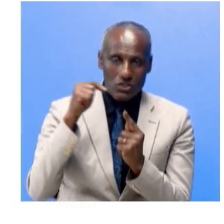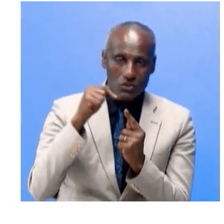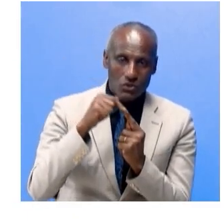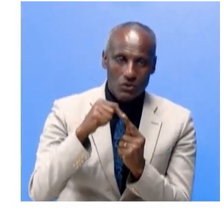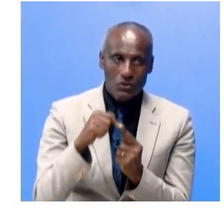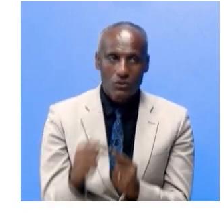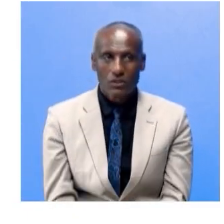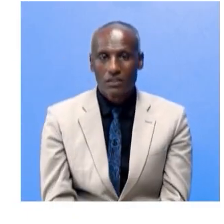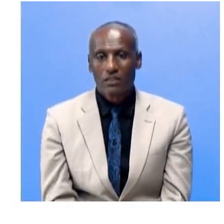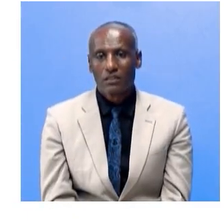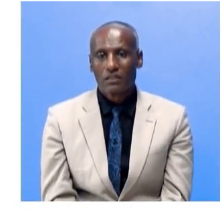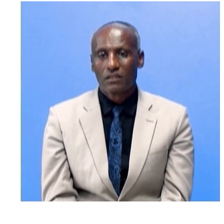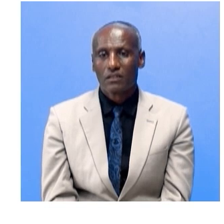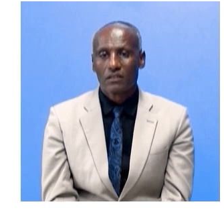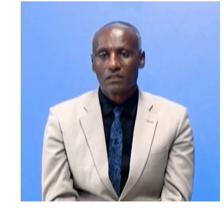was able to